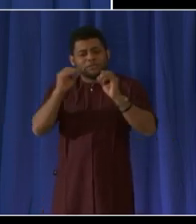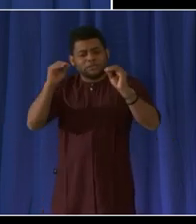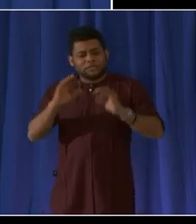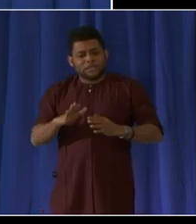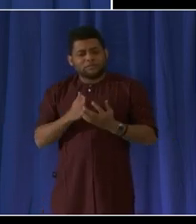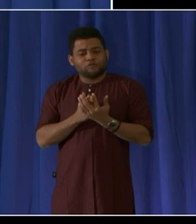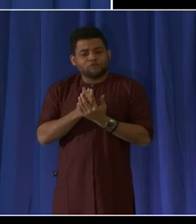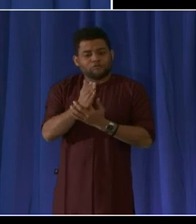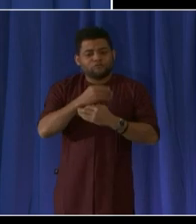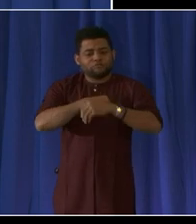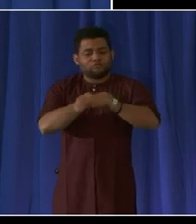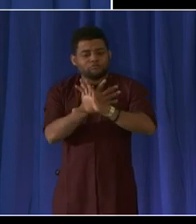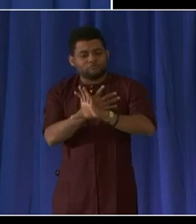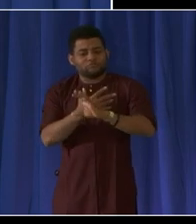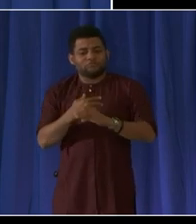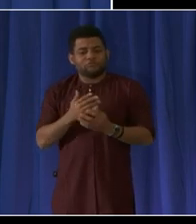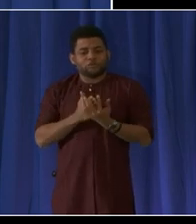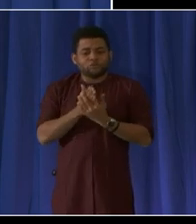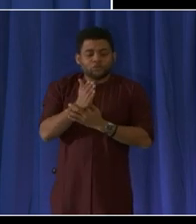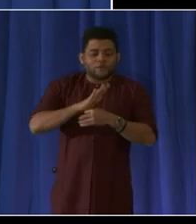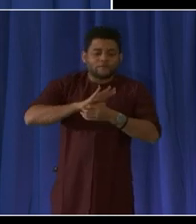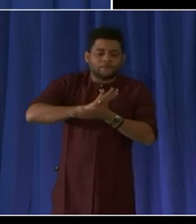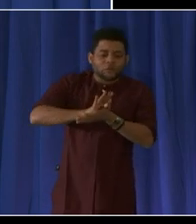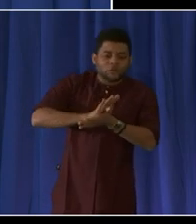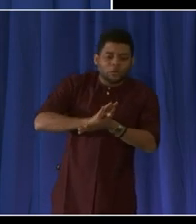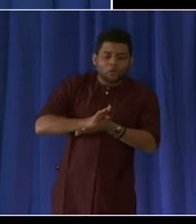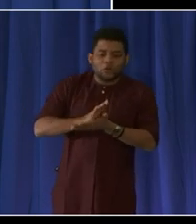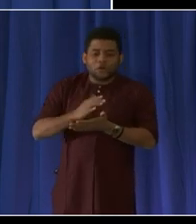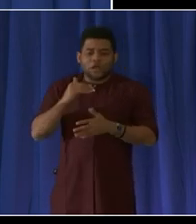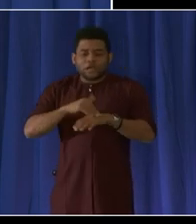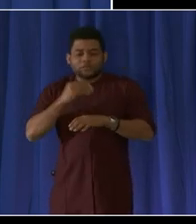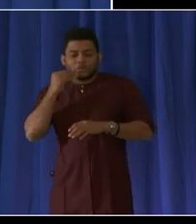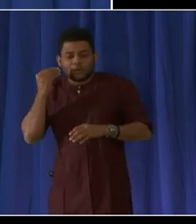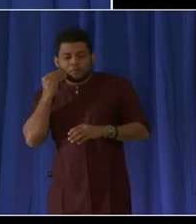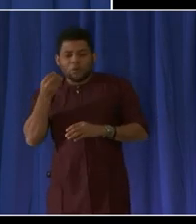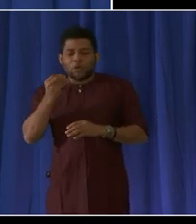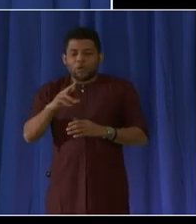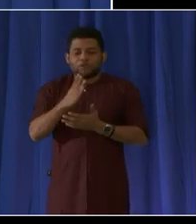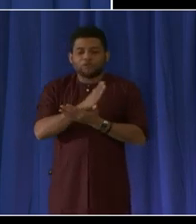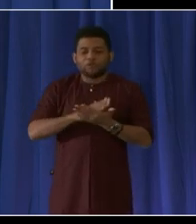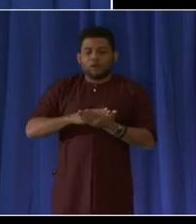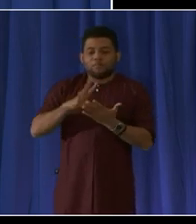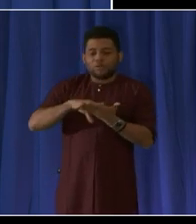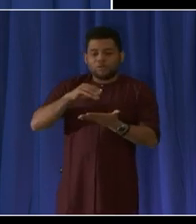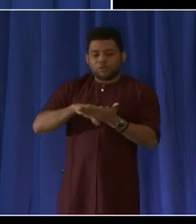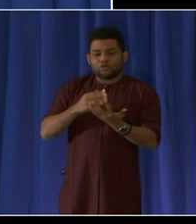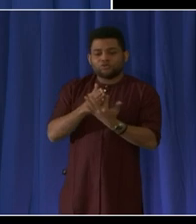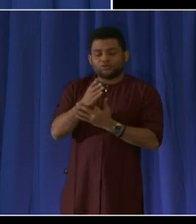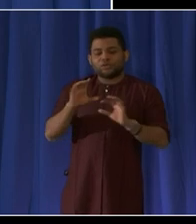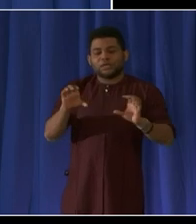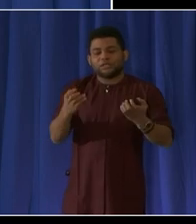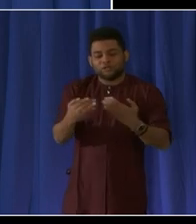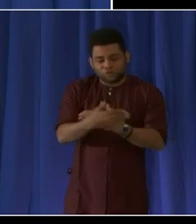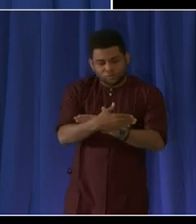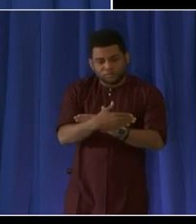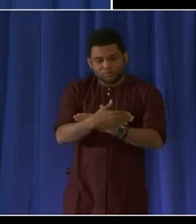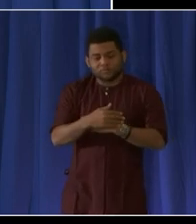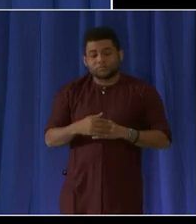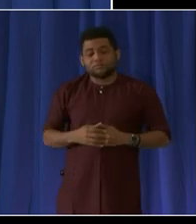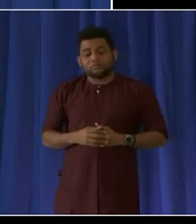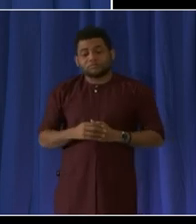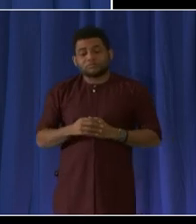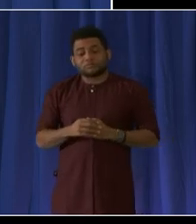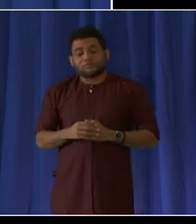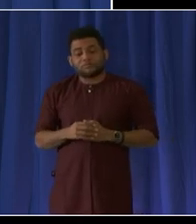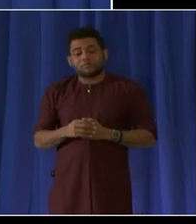via simulcast, so there's some students learning via video at home, and then some are learning in the classroom. We